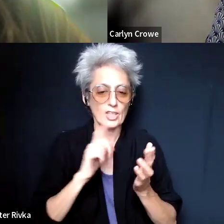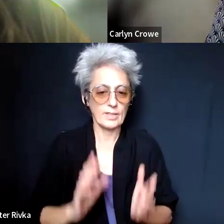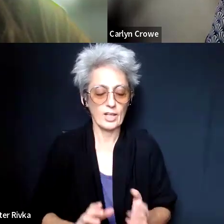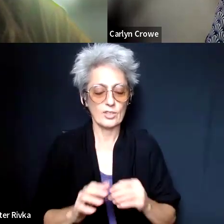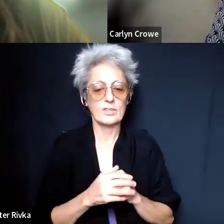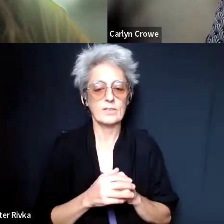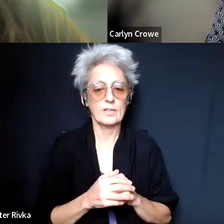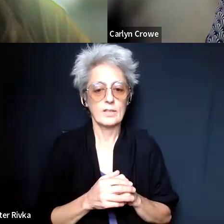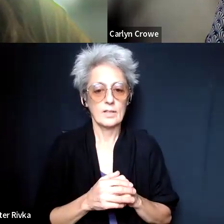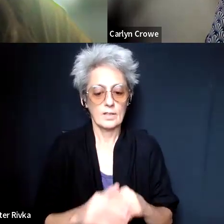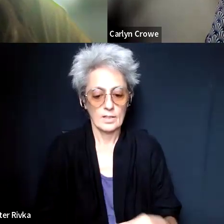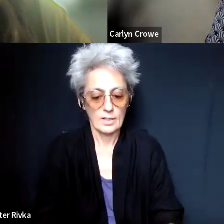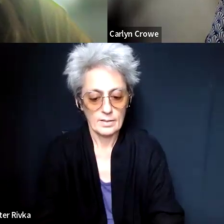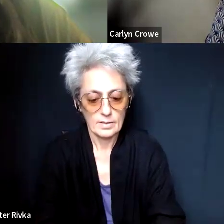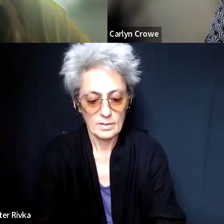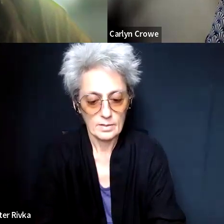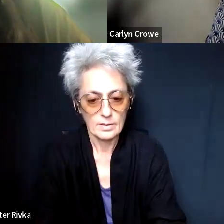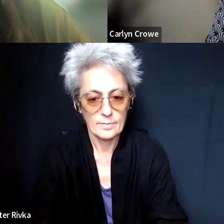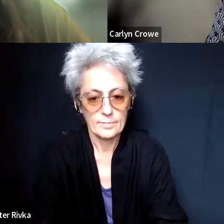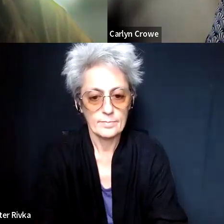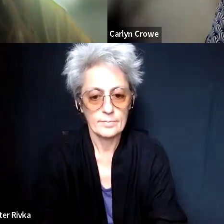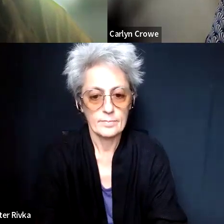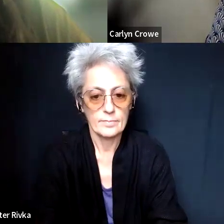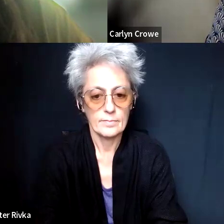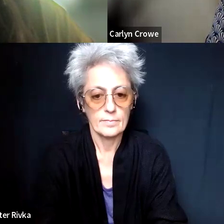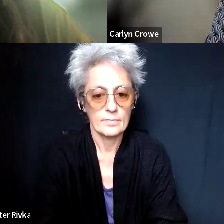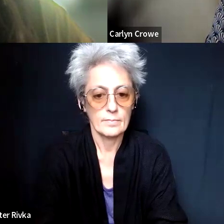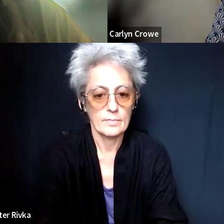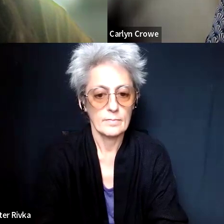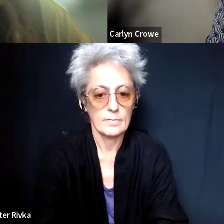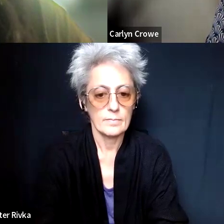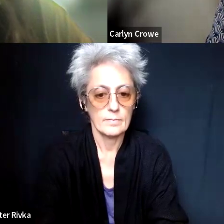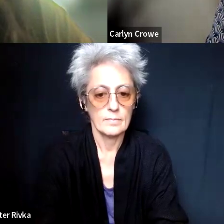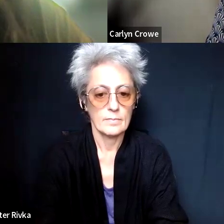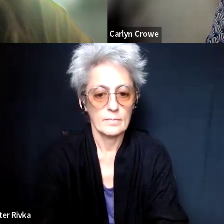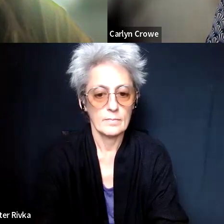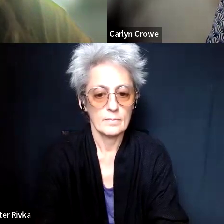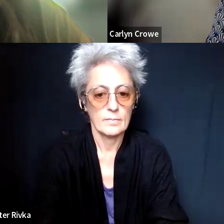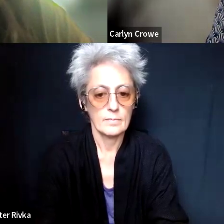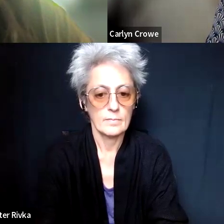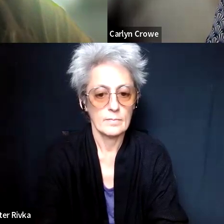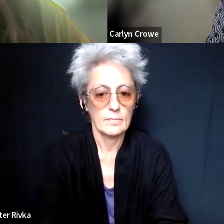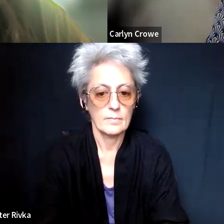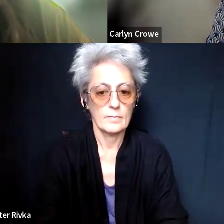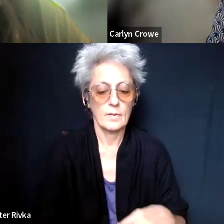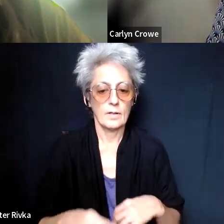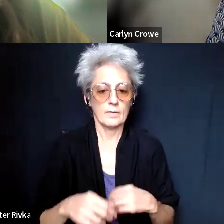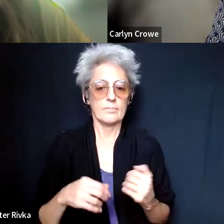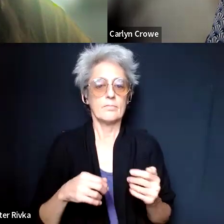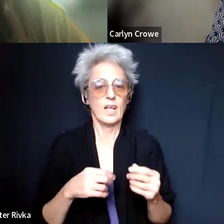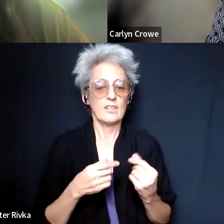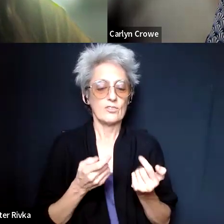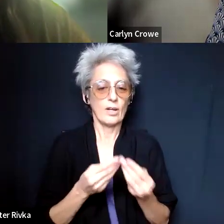that bias that they have already included, because they don't work on these issues